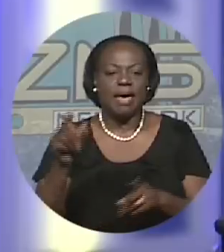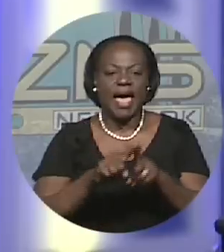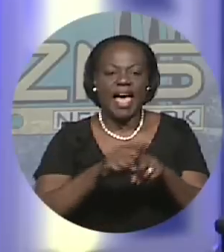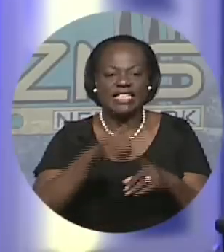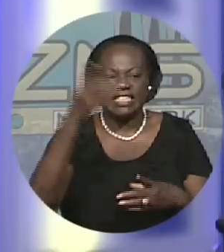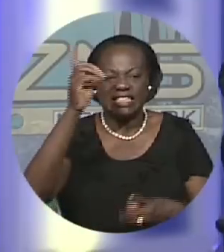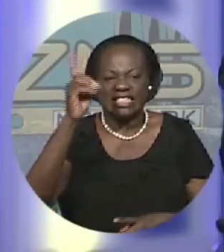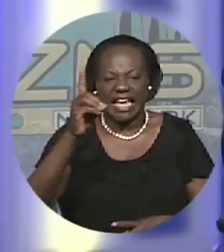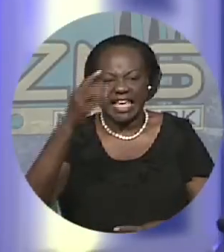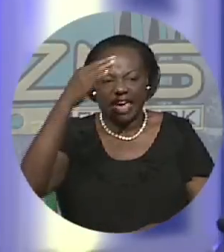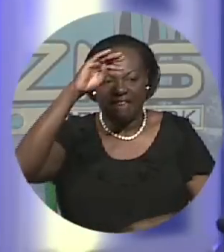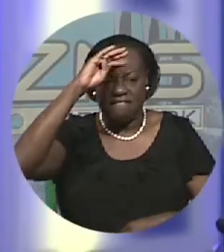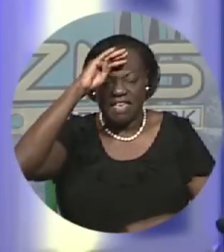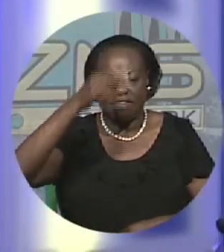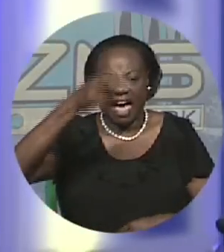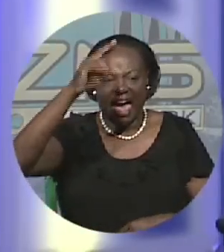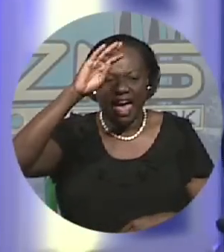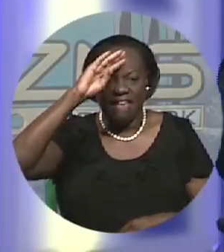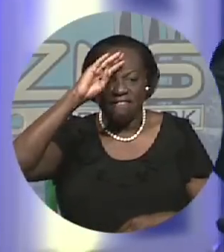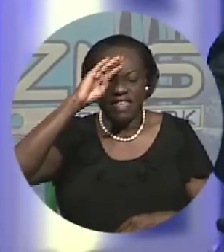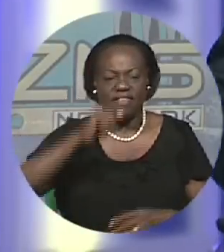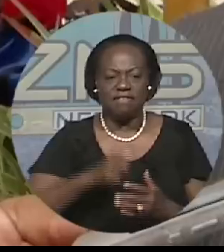high fevers, and general fatigue.